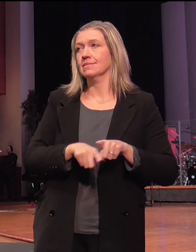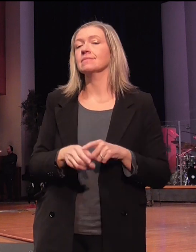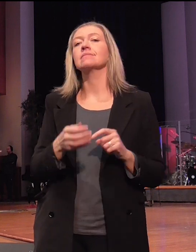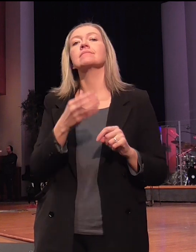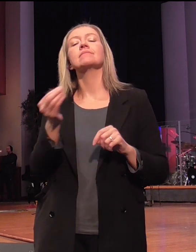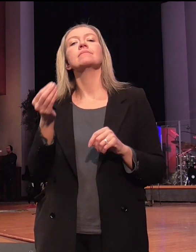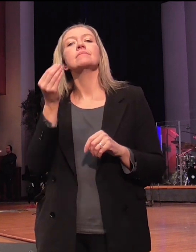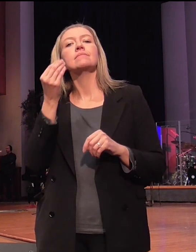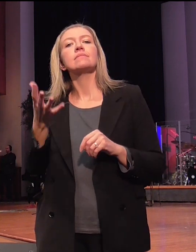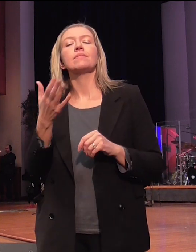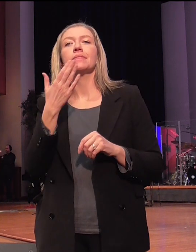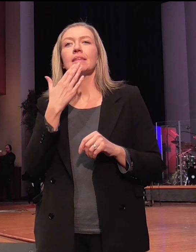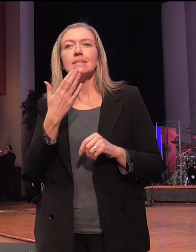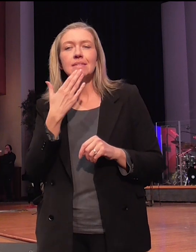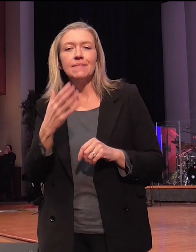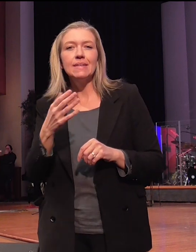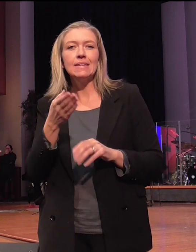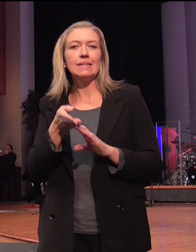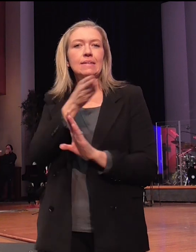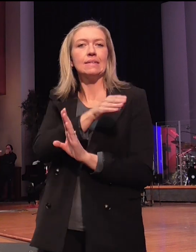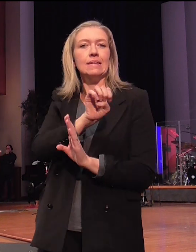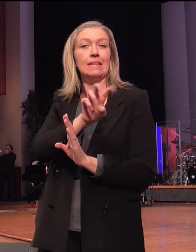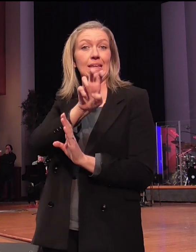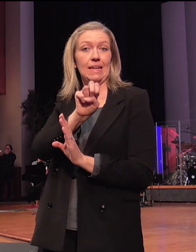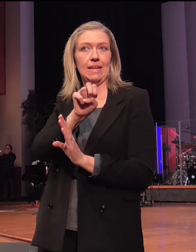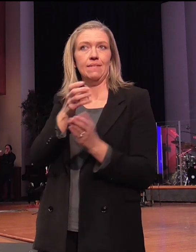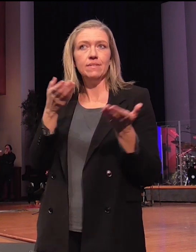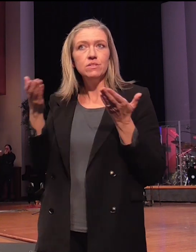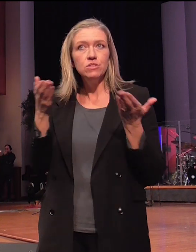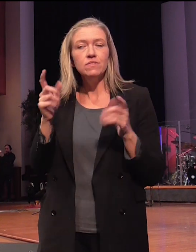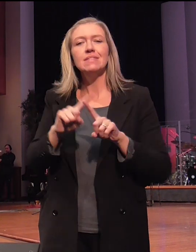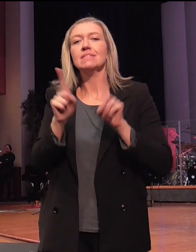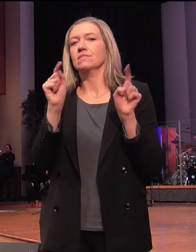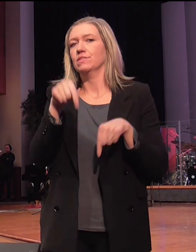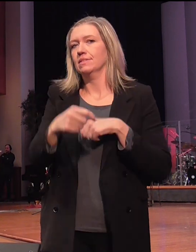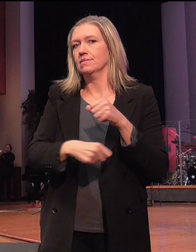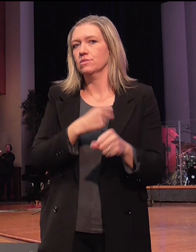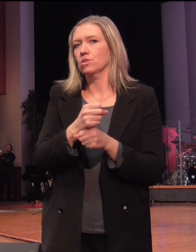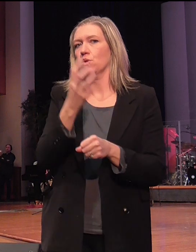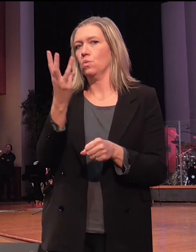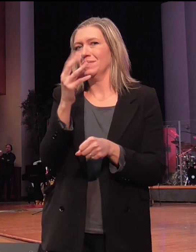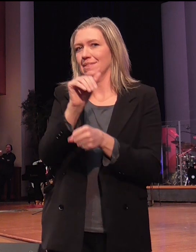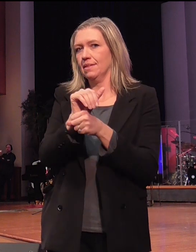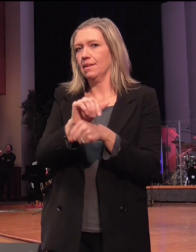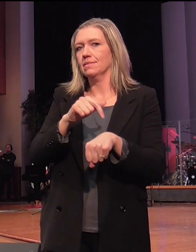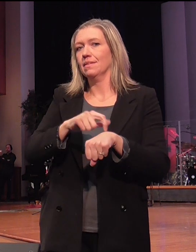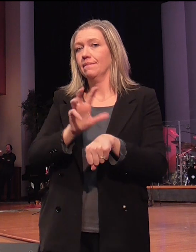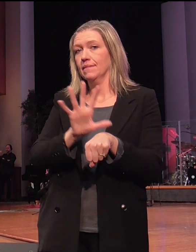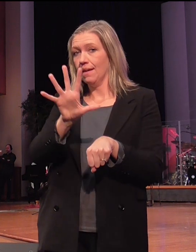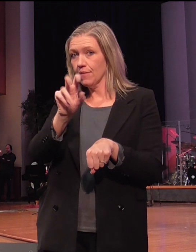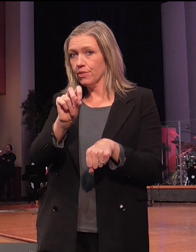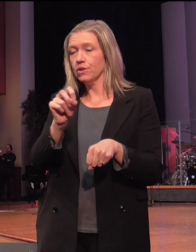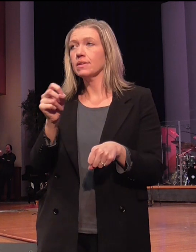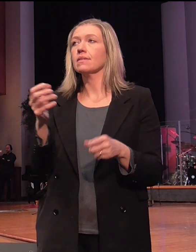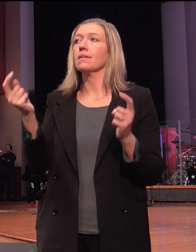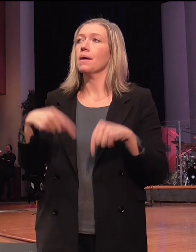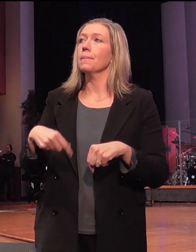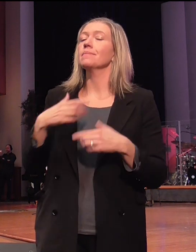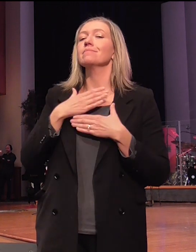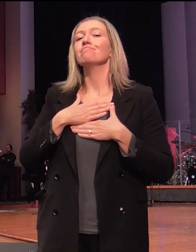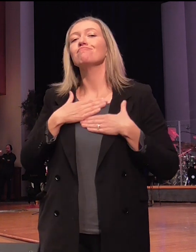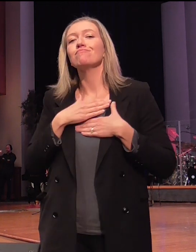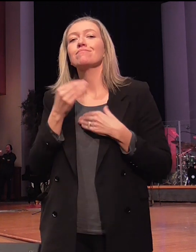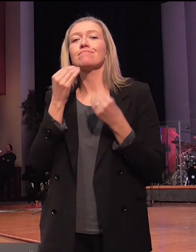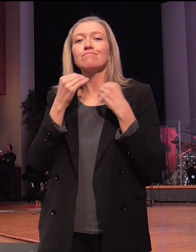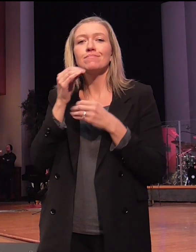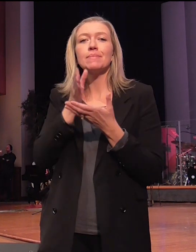we do have our Thanksgiving Eve service. We're doing something different this year. It's on Wednesday night at 5:30. You can come and enjoy pie in the community